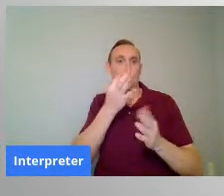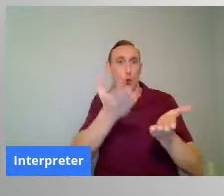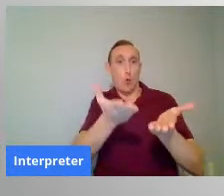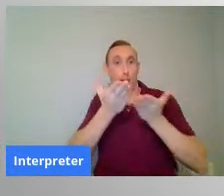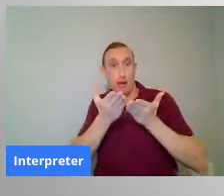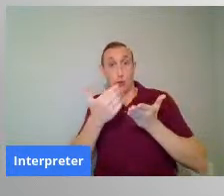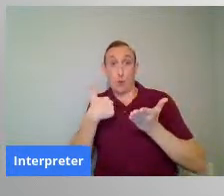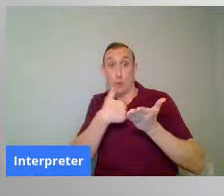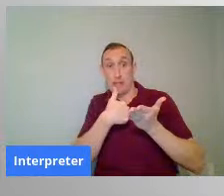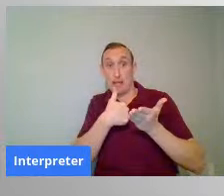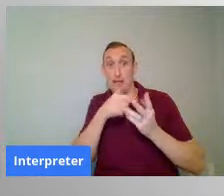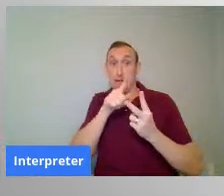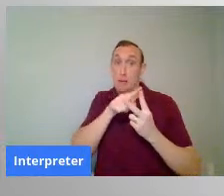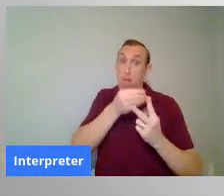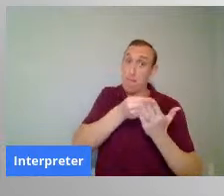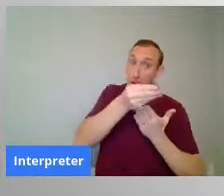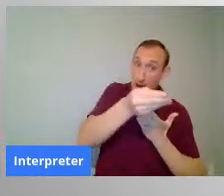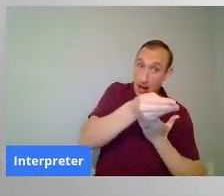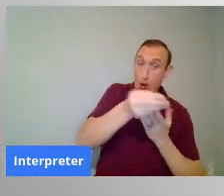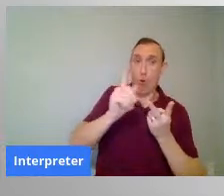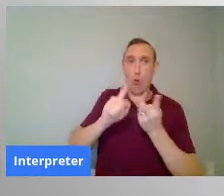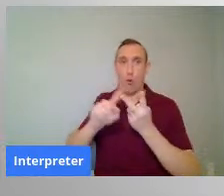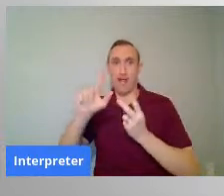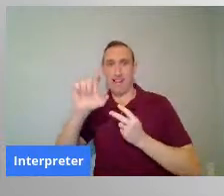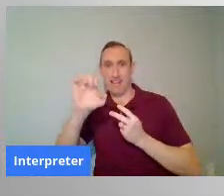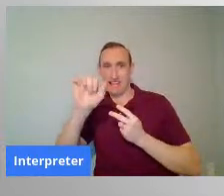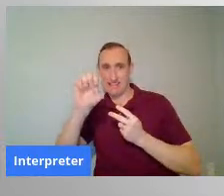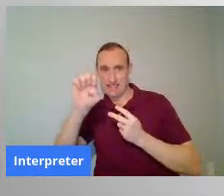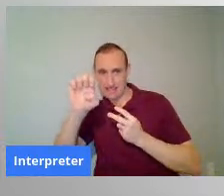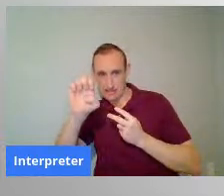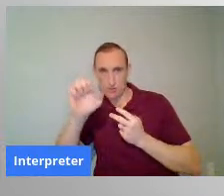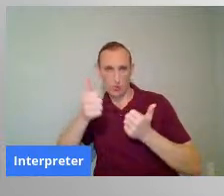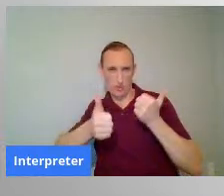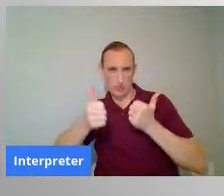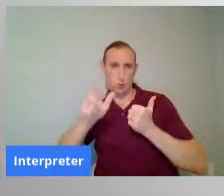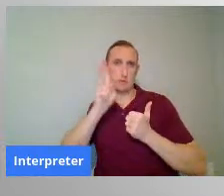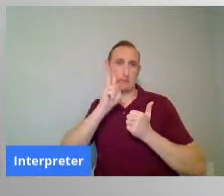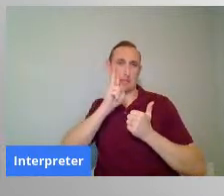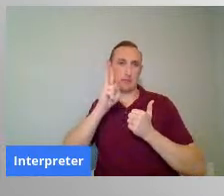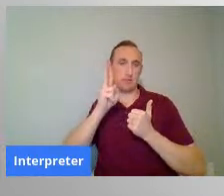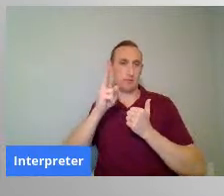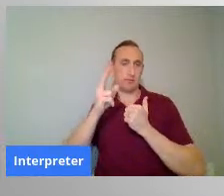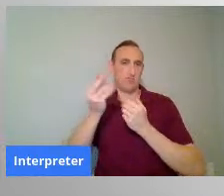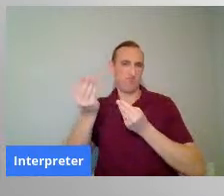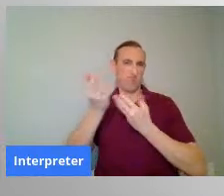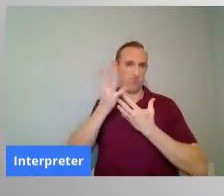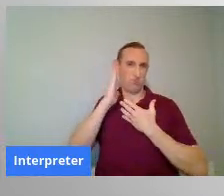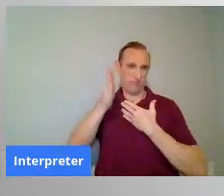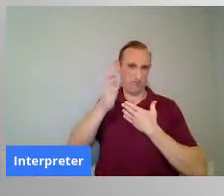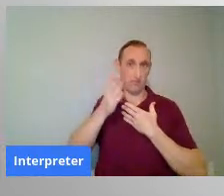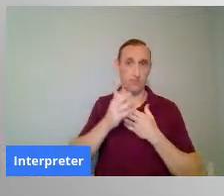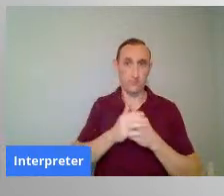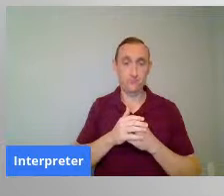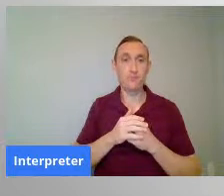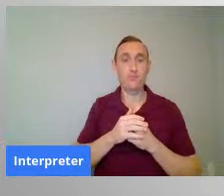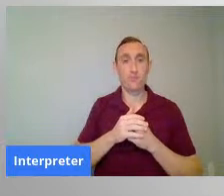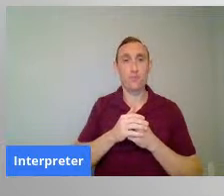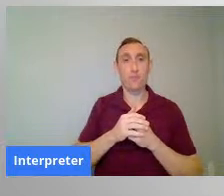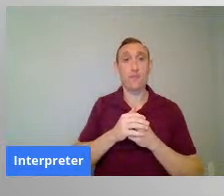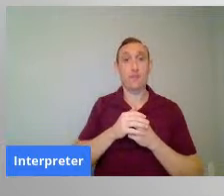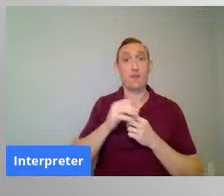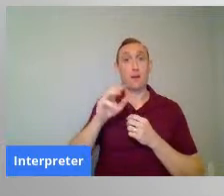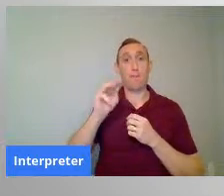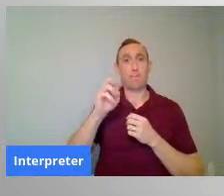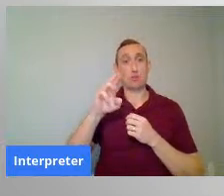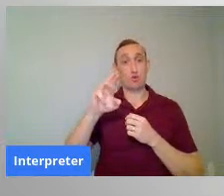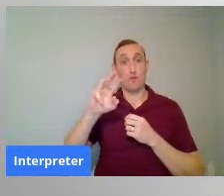outright. Mr. Fisher, we discussed the existence of the property committee because I knew that we were in that discussion. Mr.